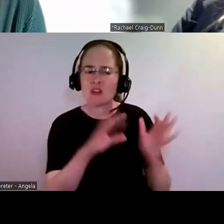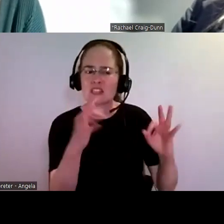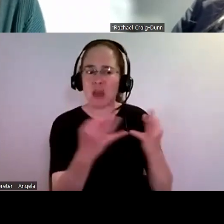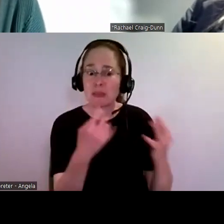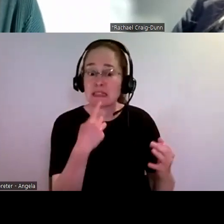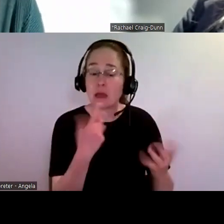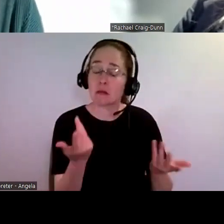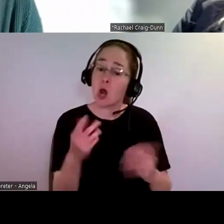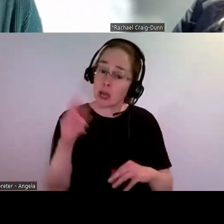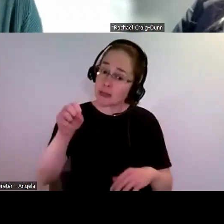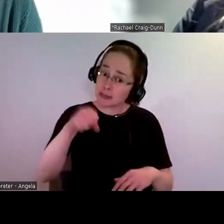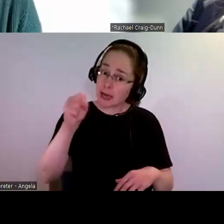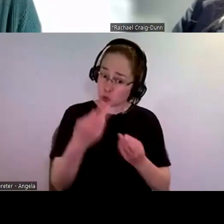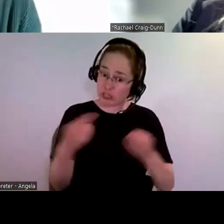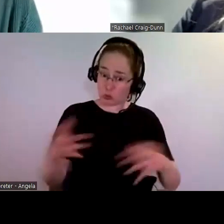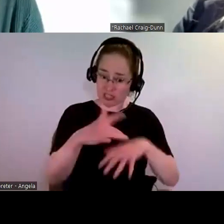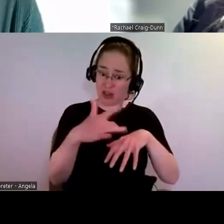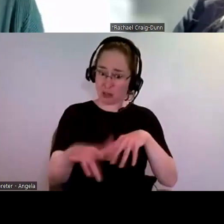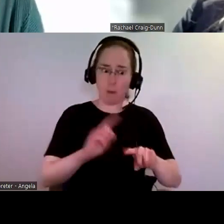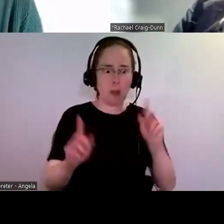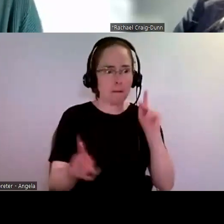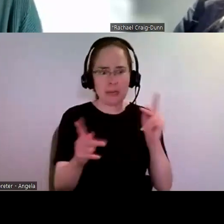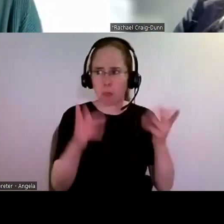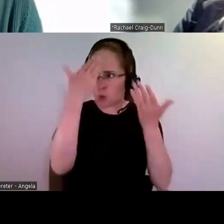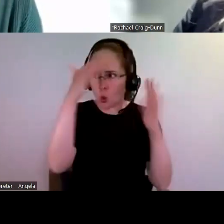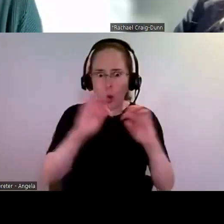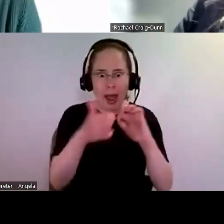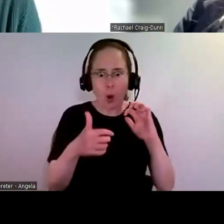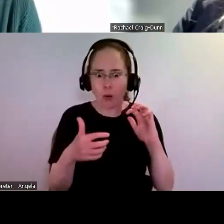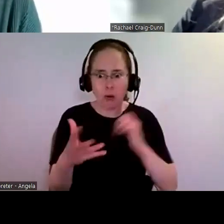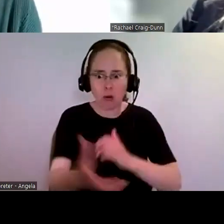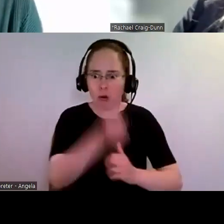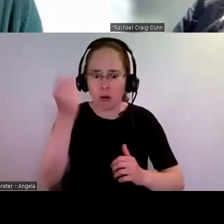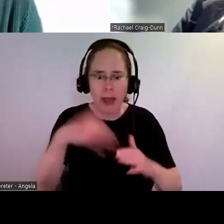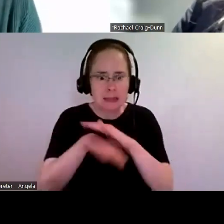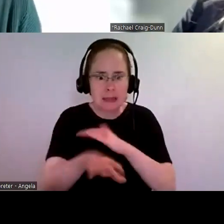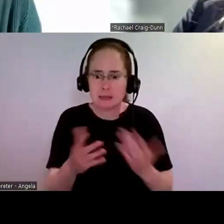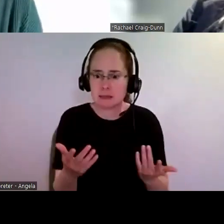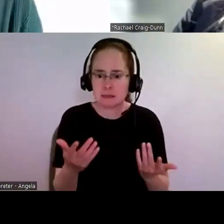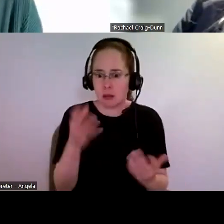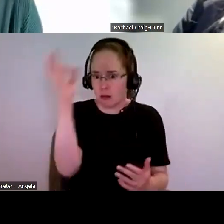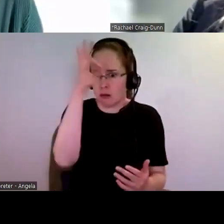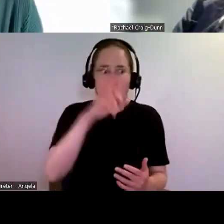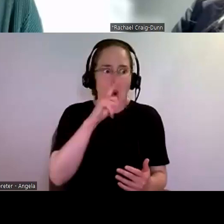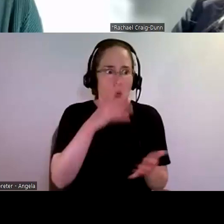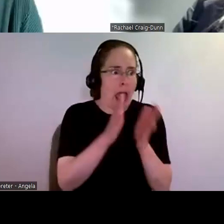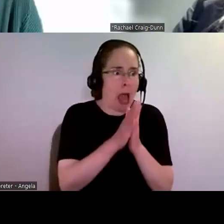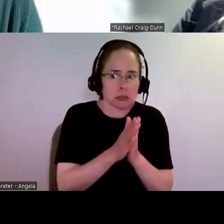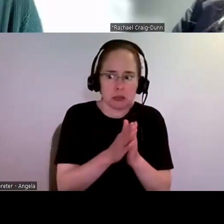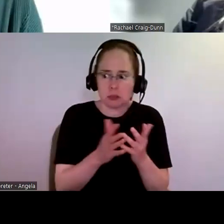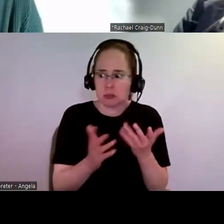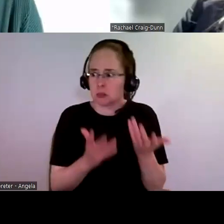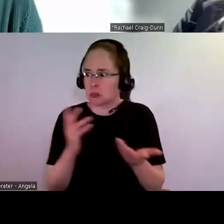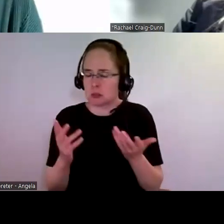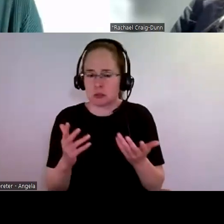resources out there, but folks don't know how to get them. They don't know about them. They don't know who to ask.